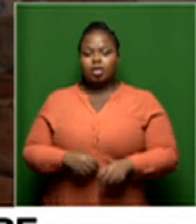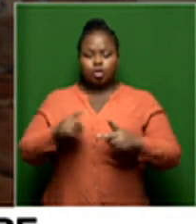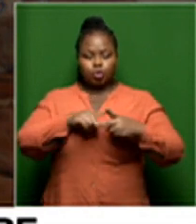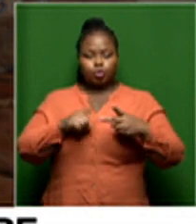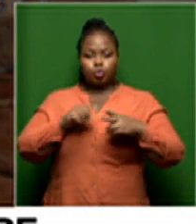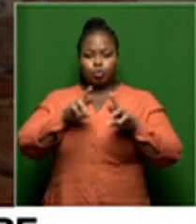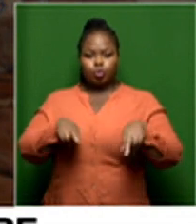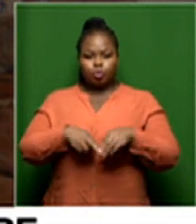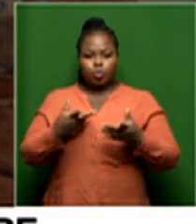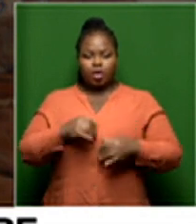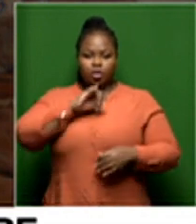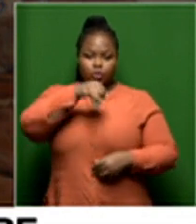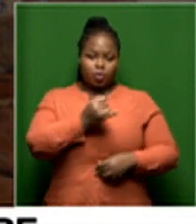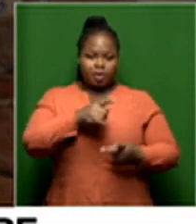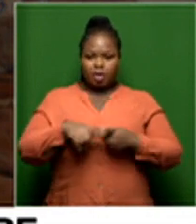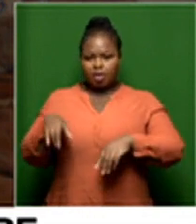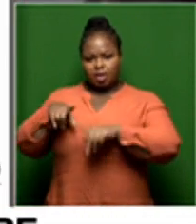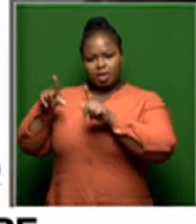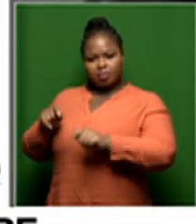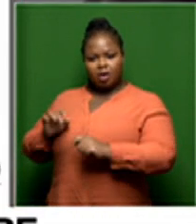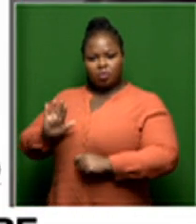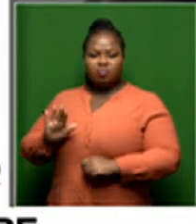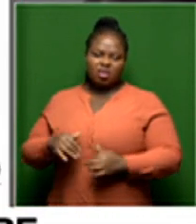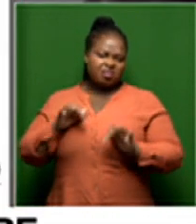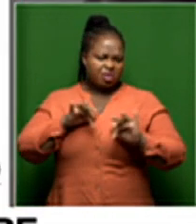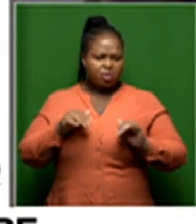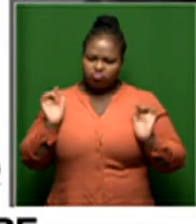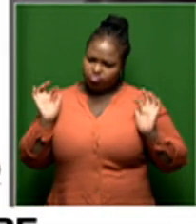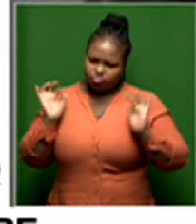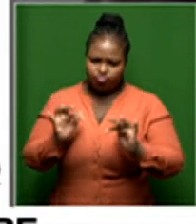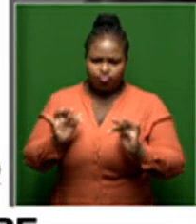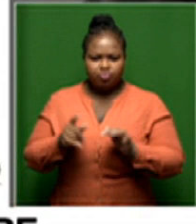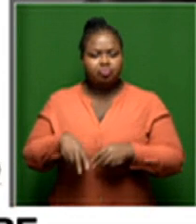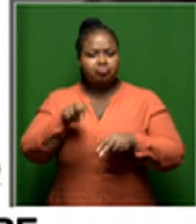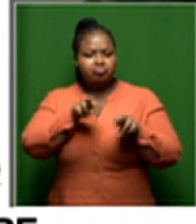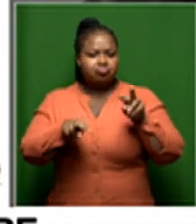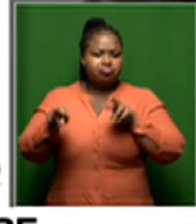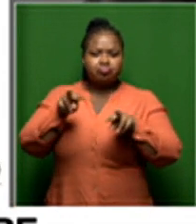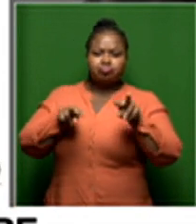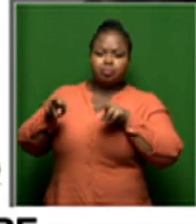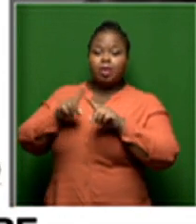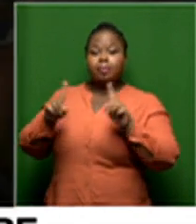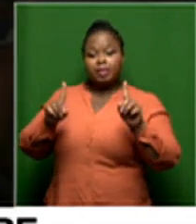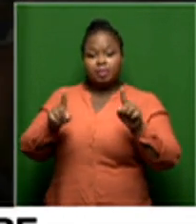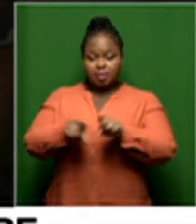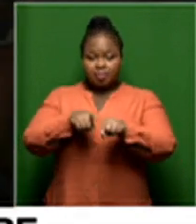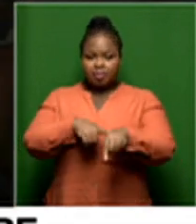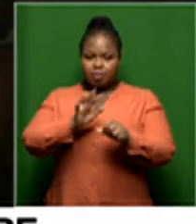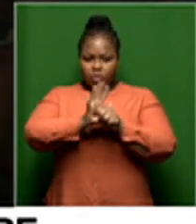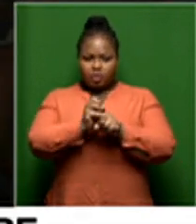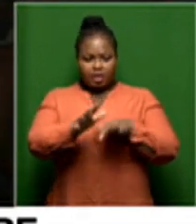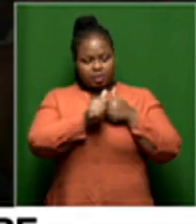rooms in Johannesburg and in Cape Town, and we do encourage people to come and have a look. Of course, we are following